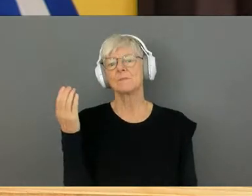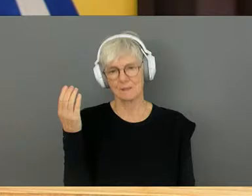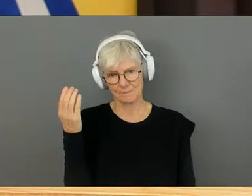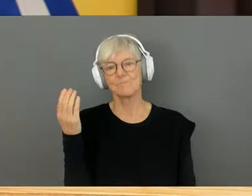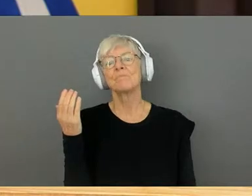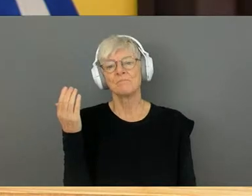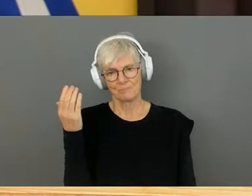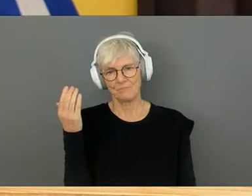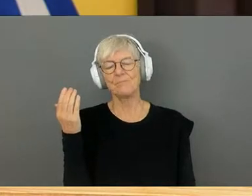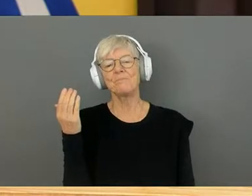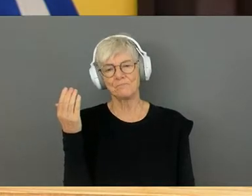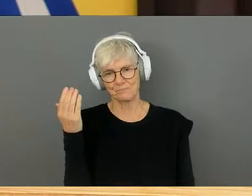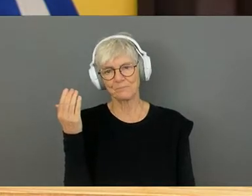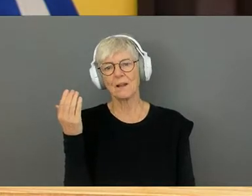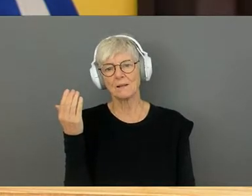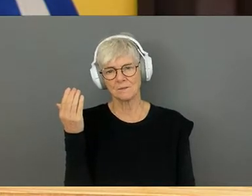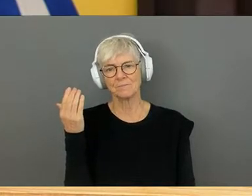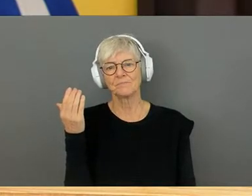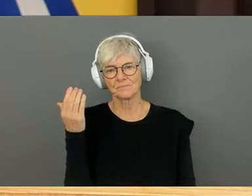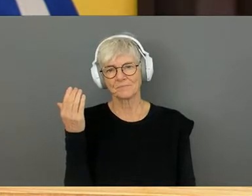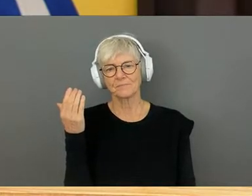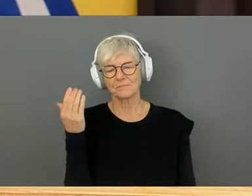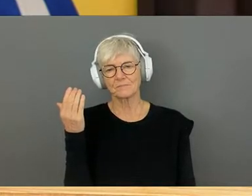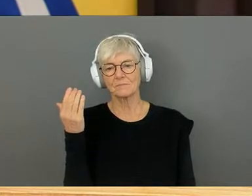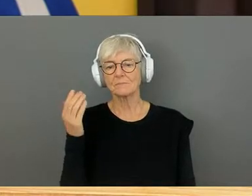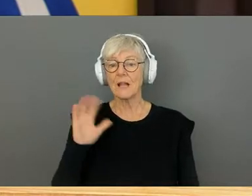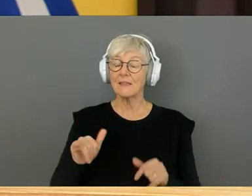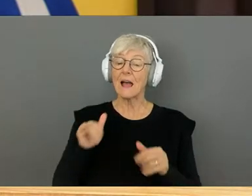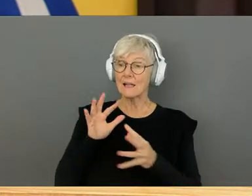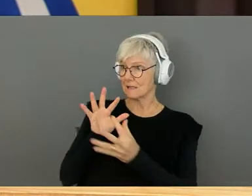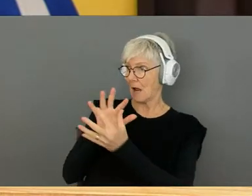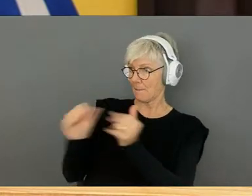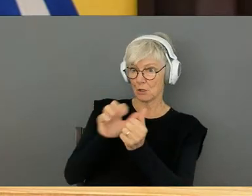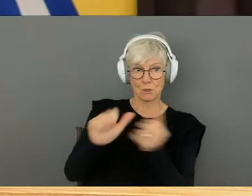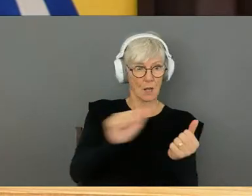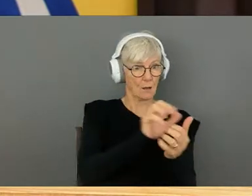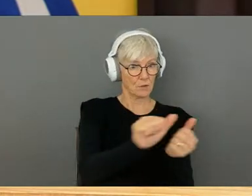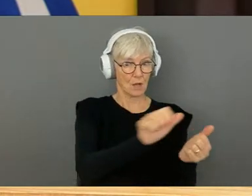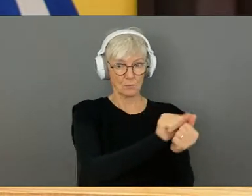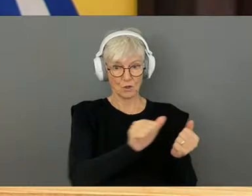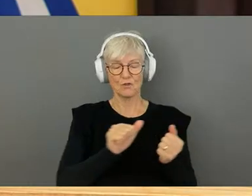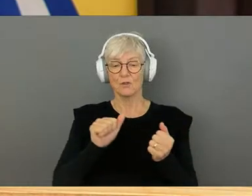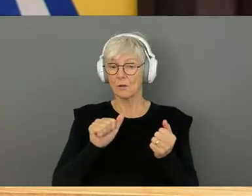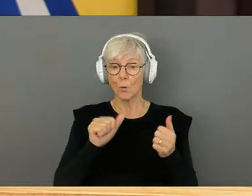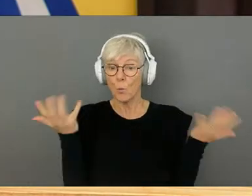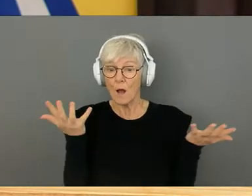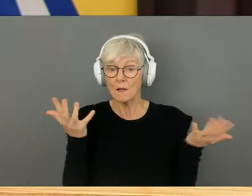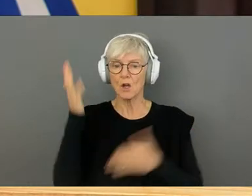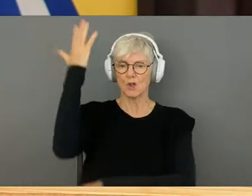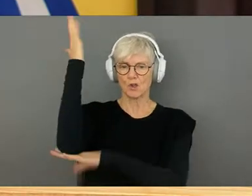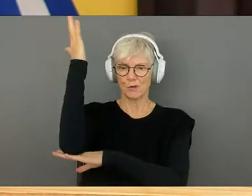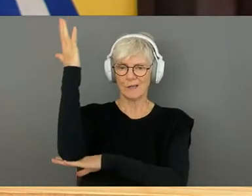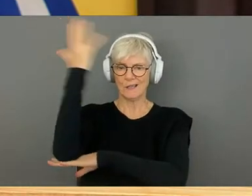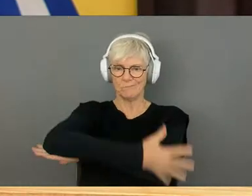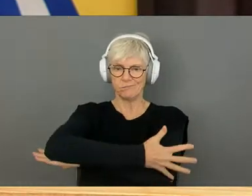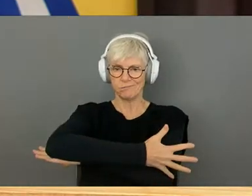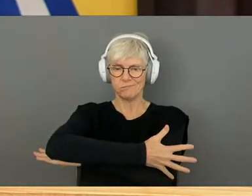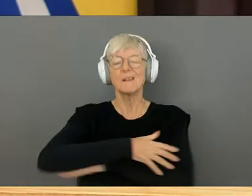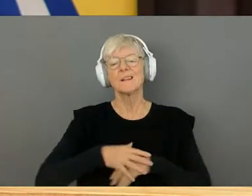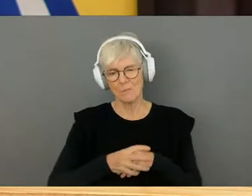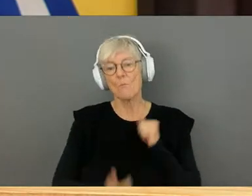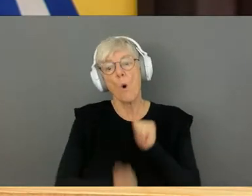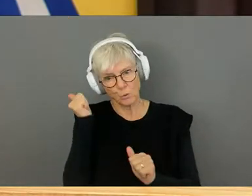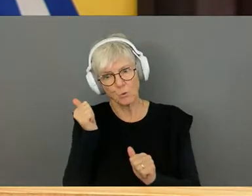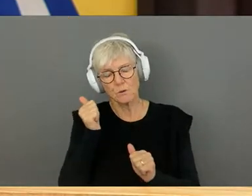I can say that damage reports would state that this event is largely a tree event. And I want to assure New Brunswickers that